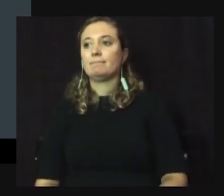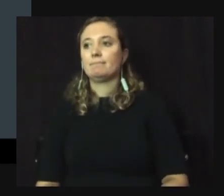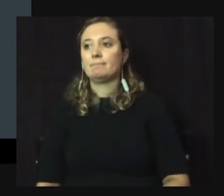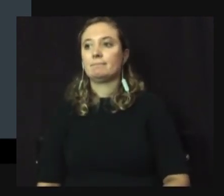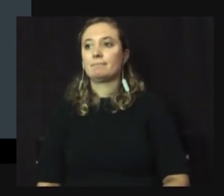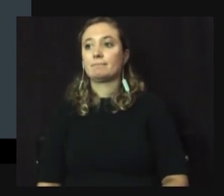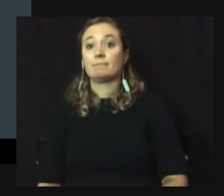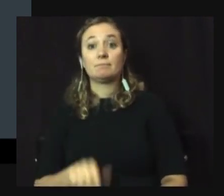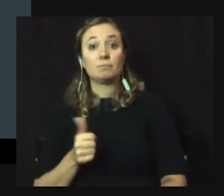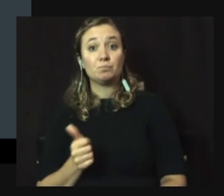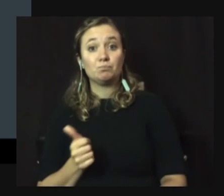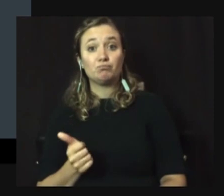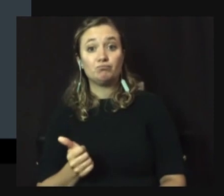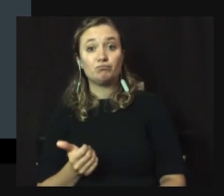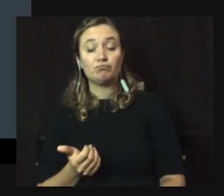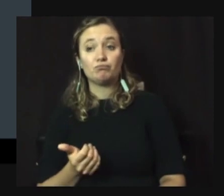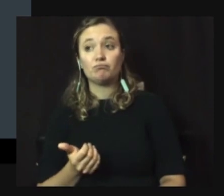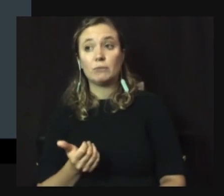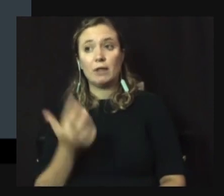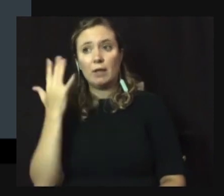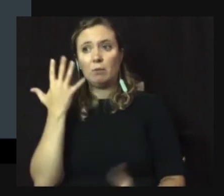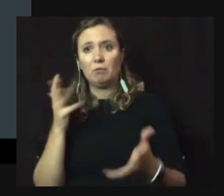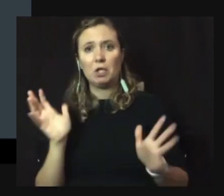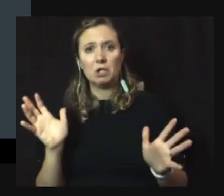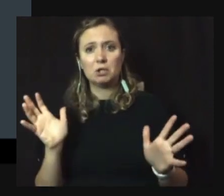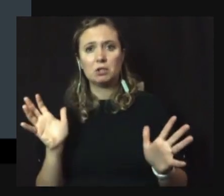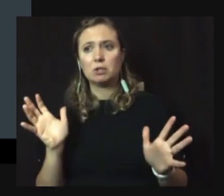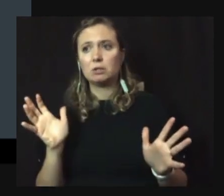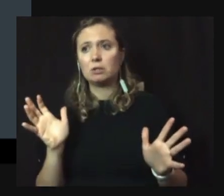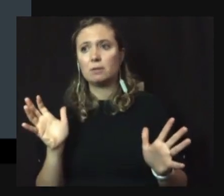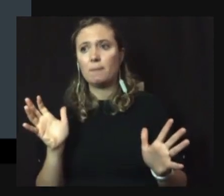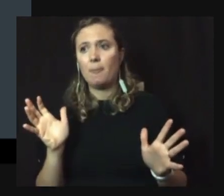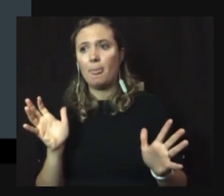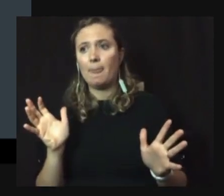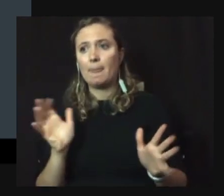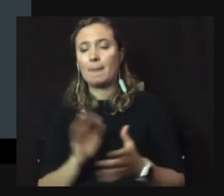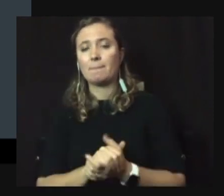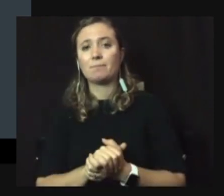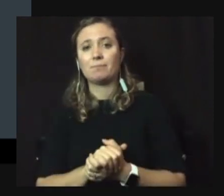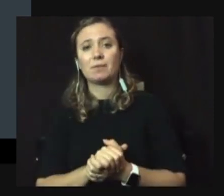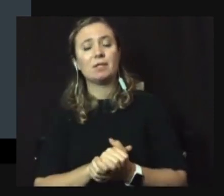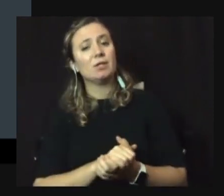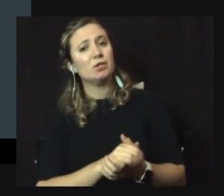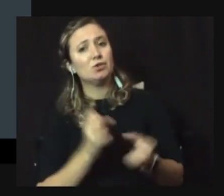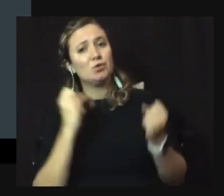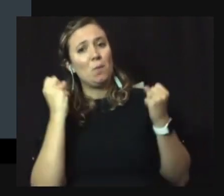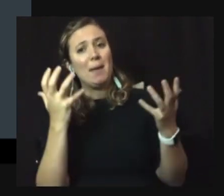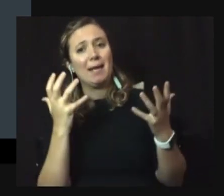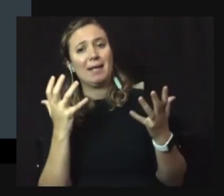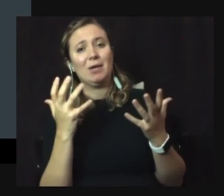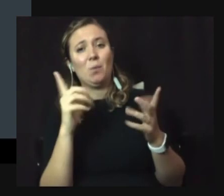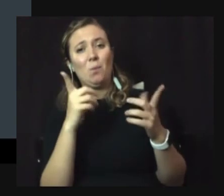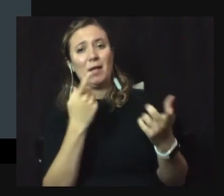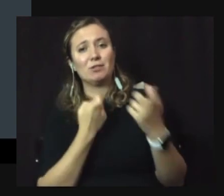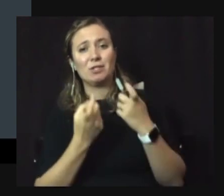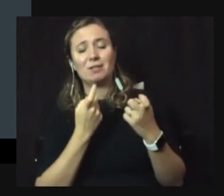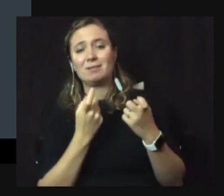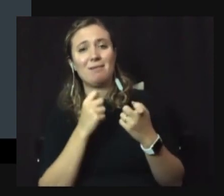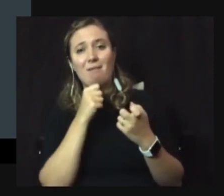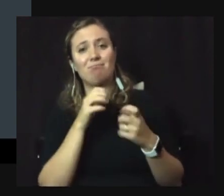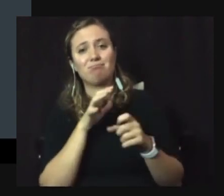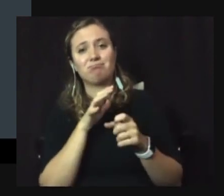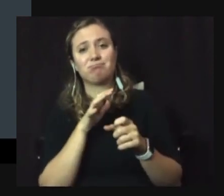Any other? Or I think we're all done. So many questions, so little time. That is true.